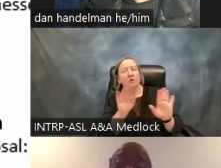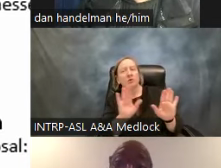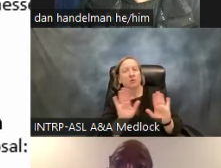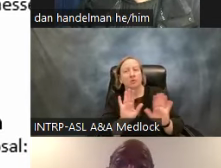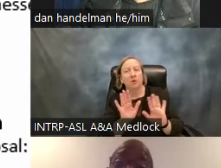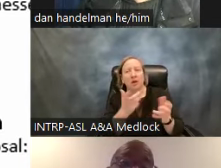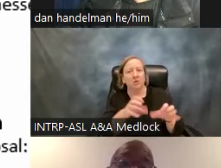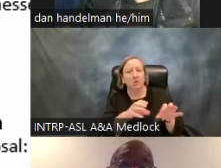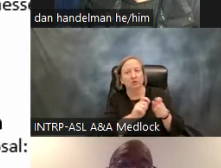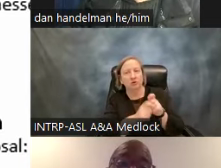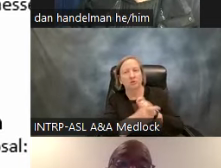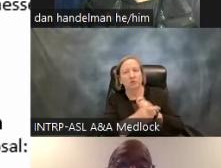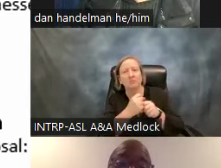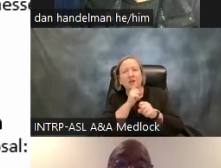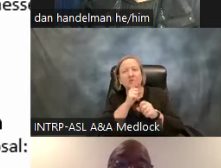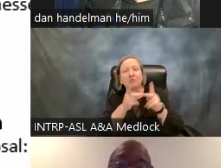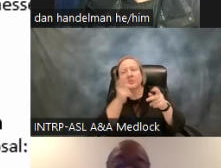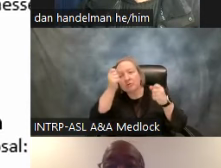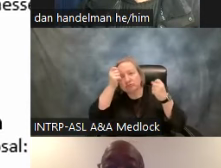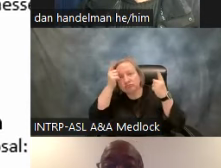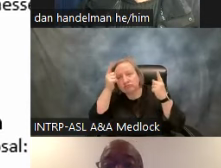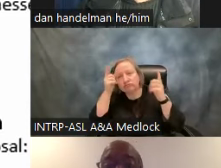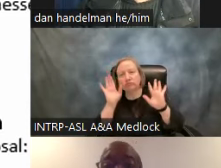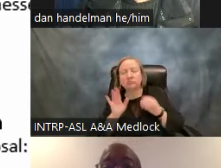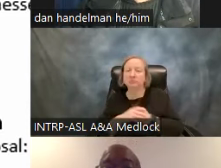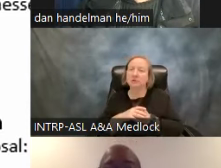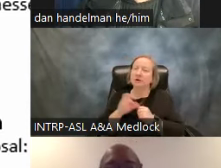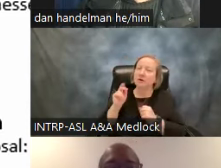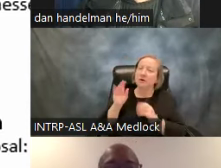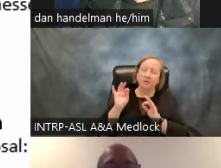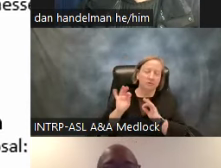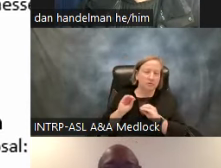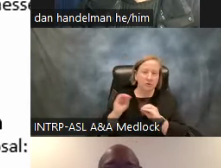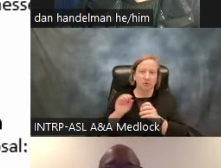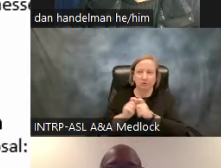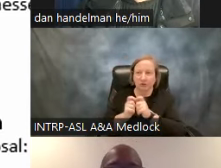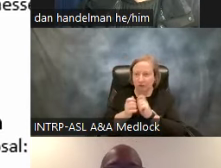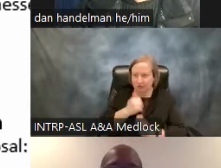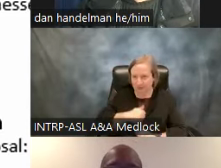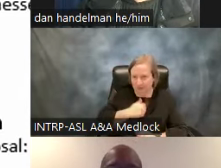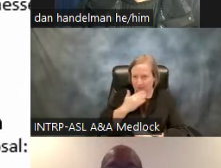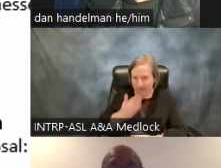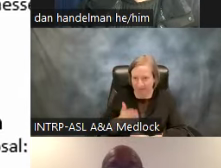don't want to change. I just want to make sure that people No changes, understand. okay. Yeah. I'm sorry, thank you.